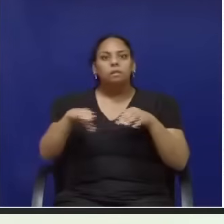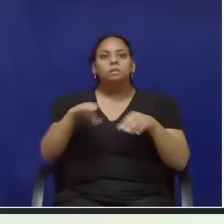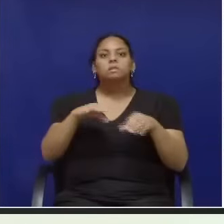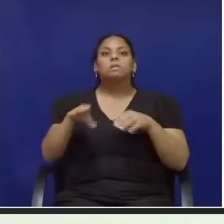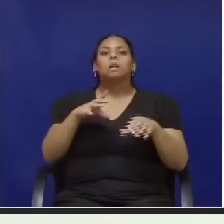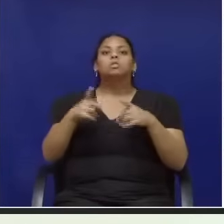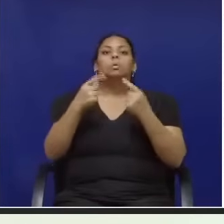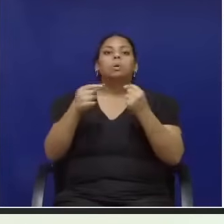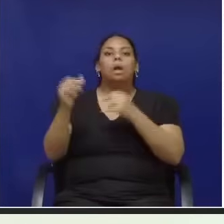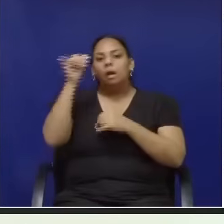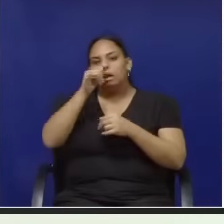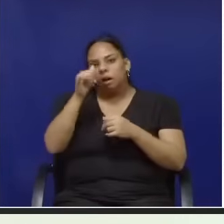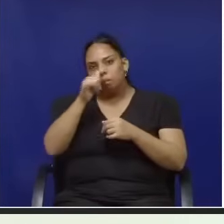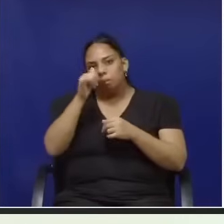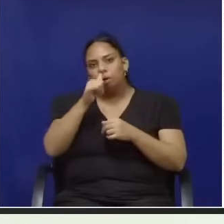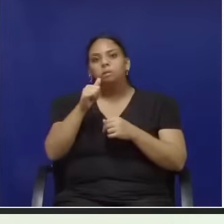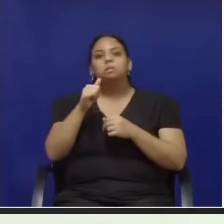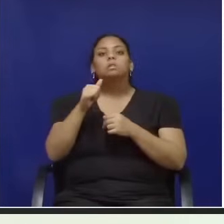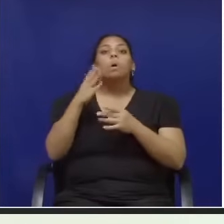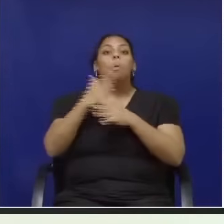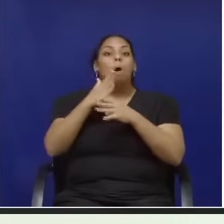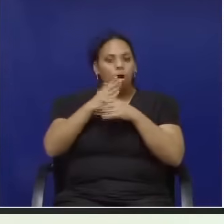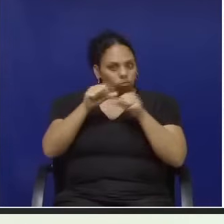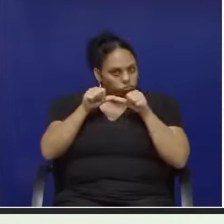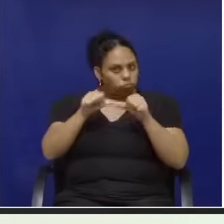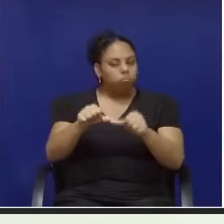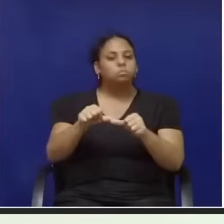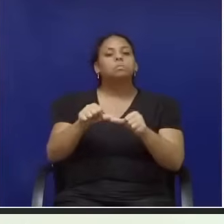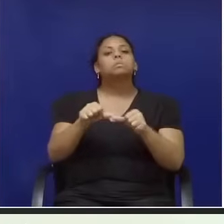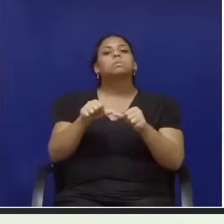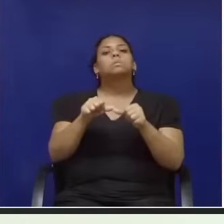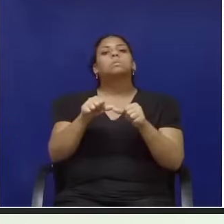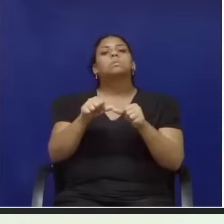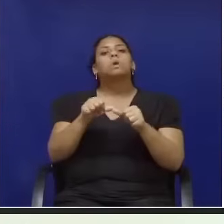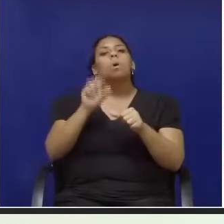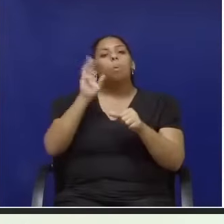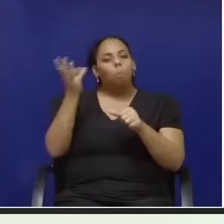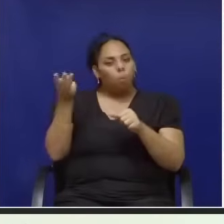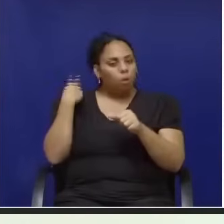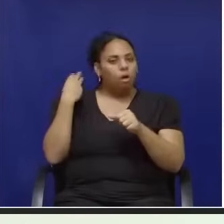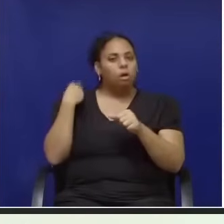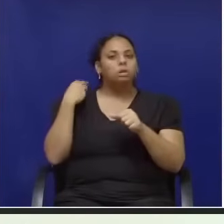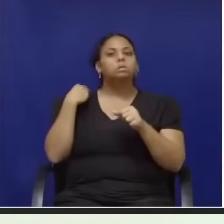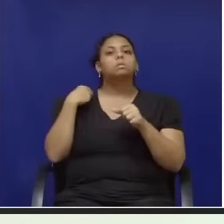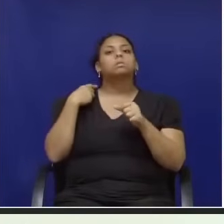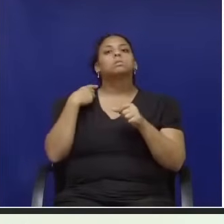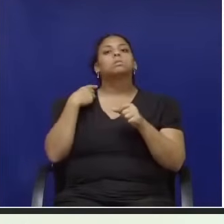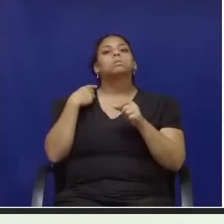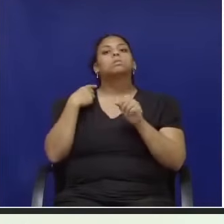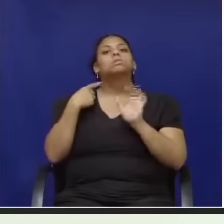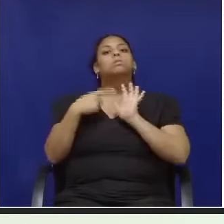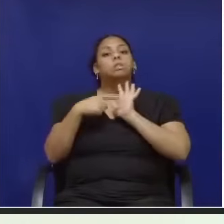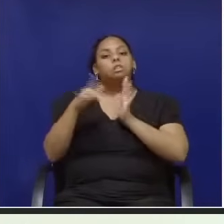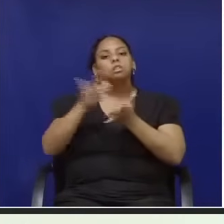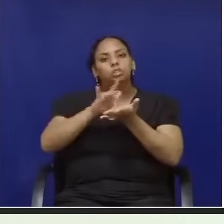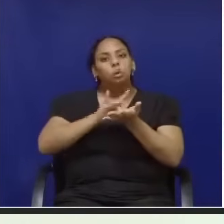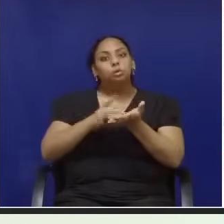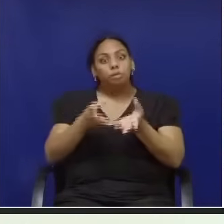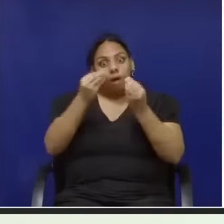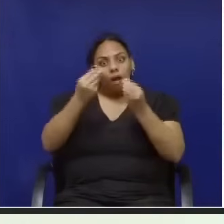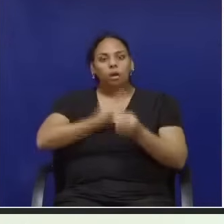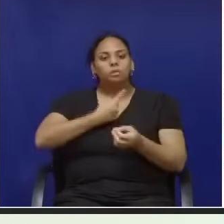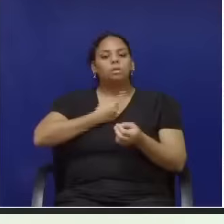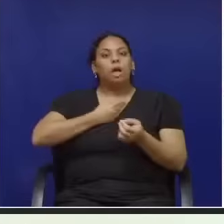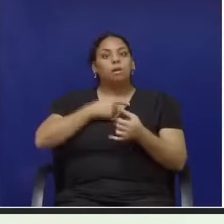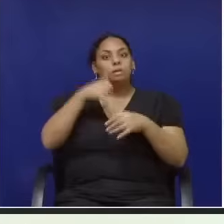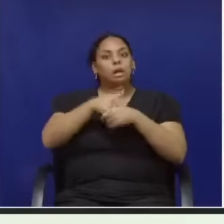by criminals. The work is going on, and was convinced that this situation we find ourselves in